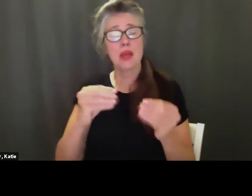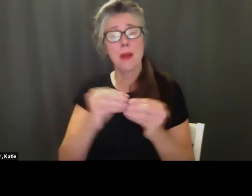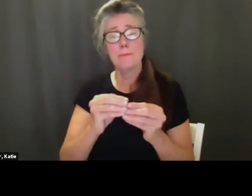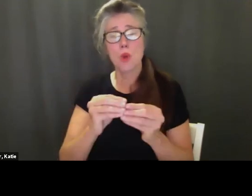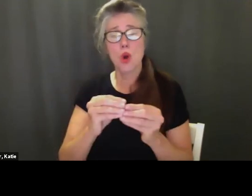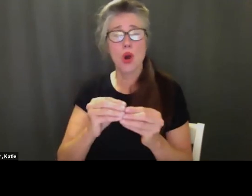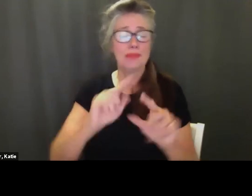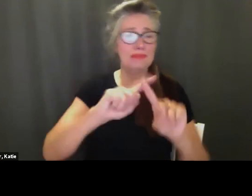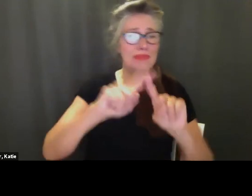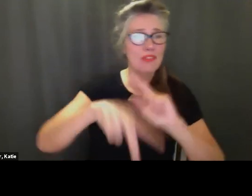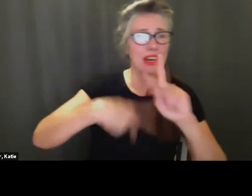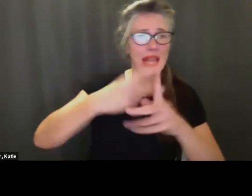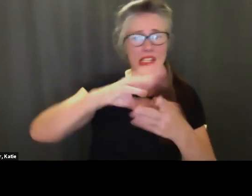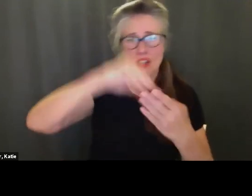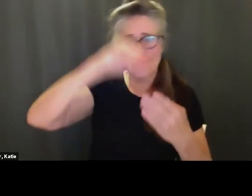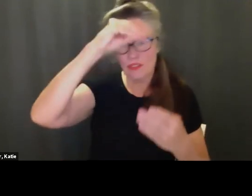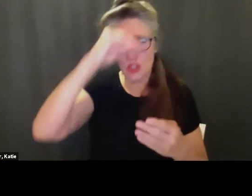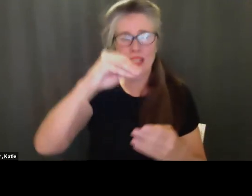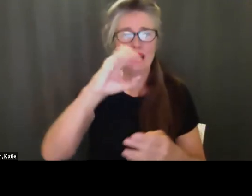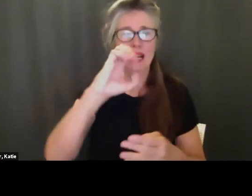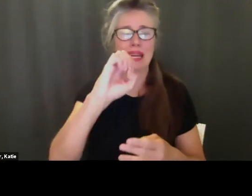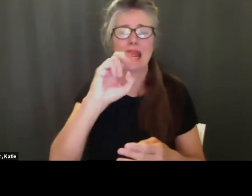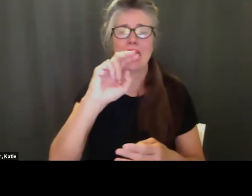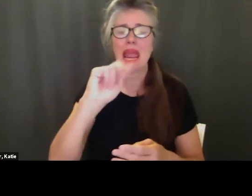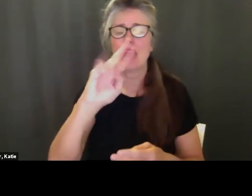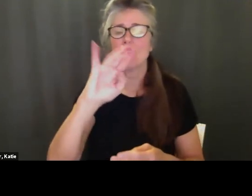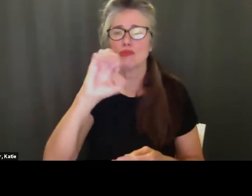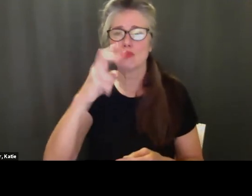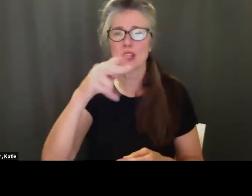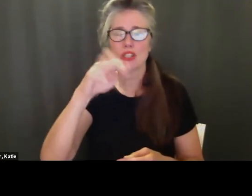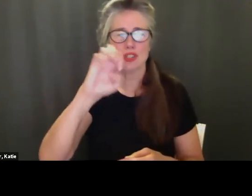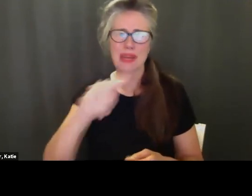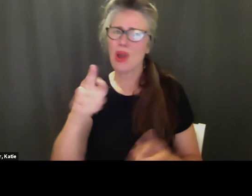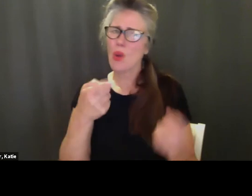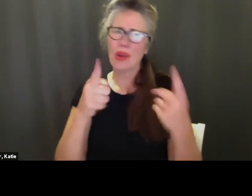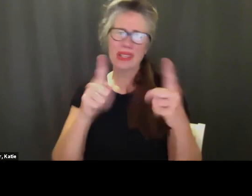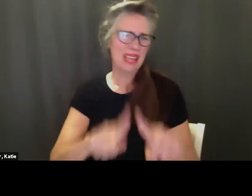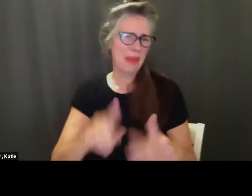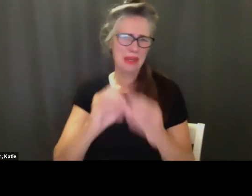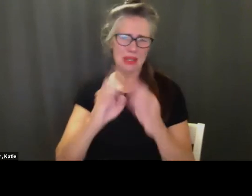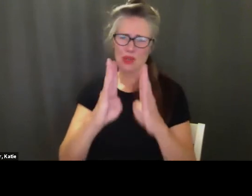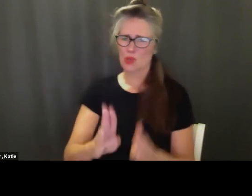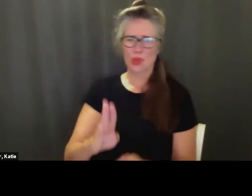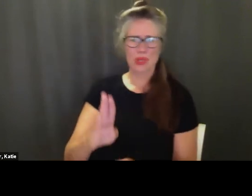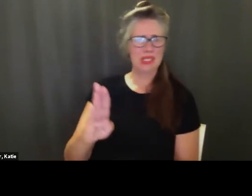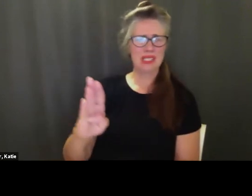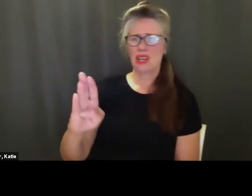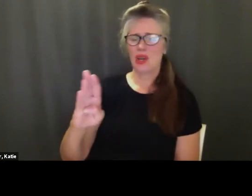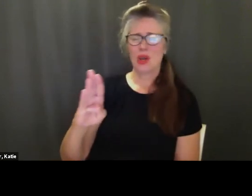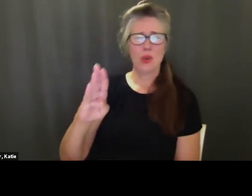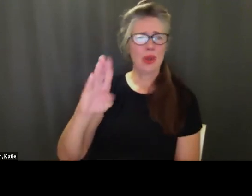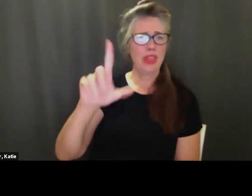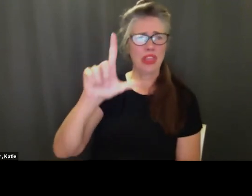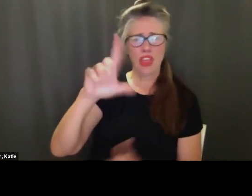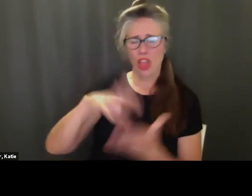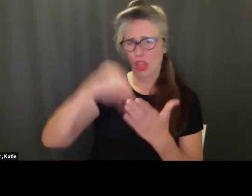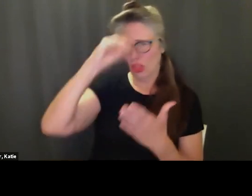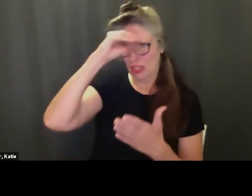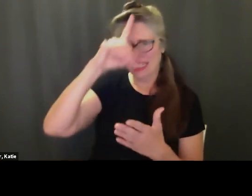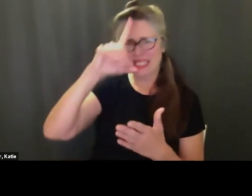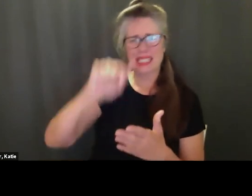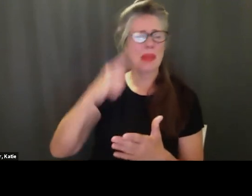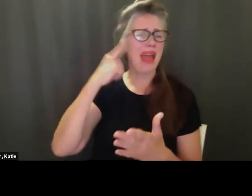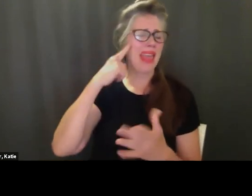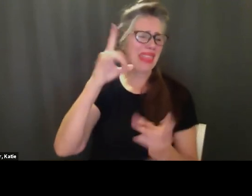learning differences and EML students is, I think, egregious. We are morally responsible to give people a free